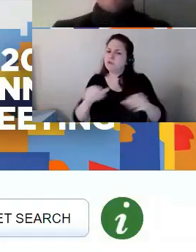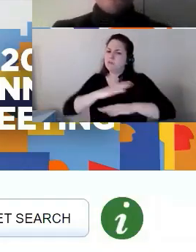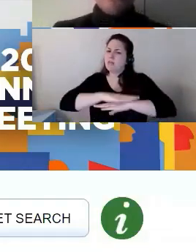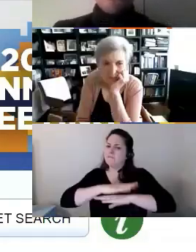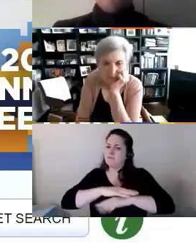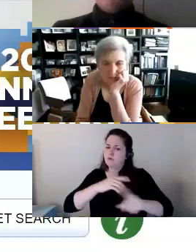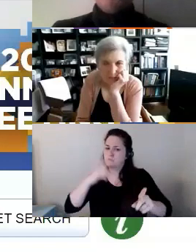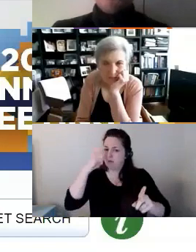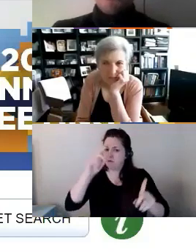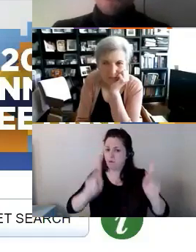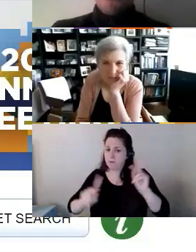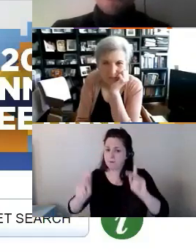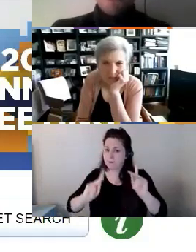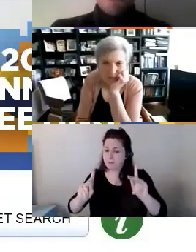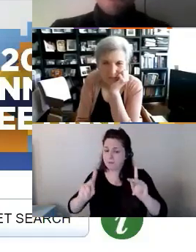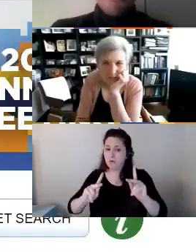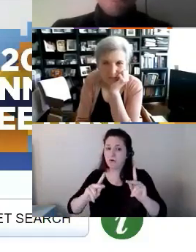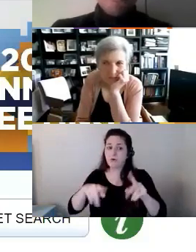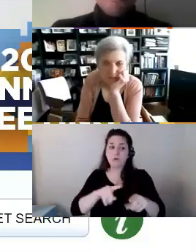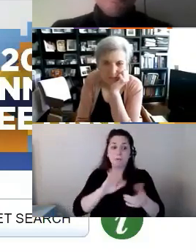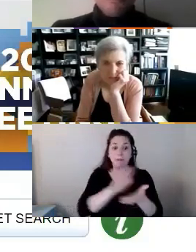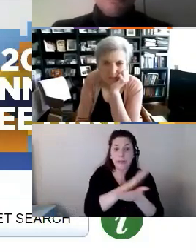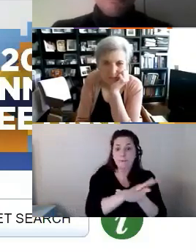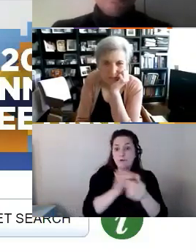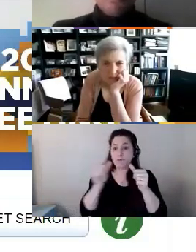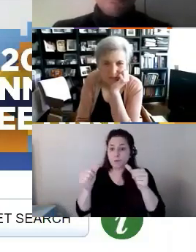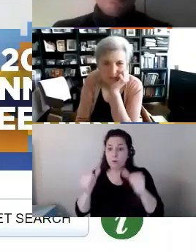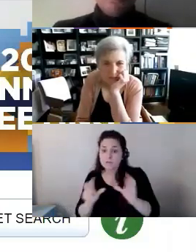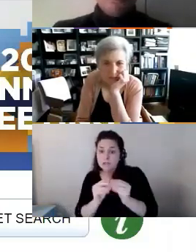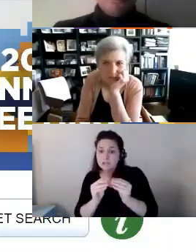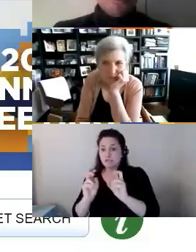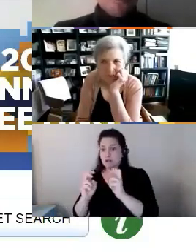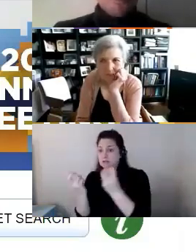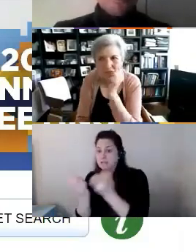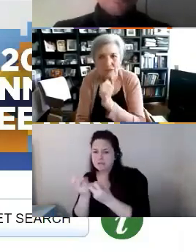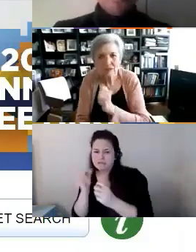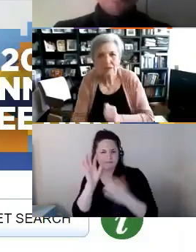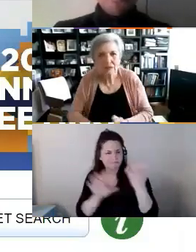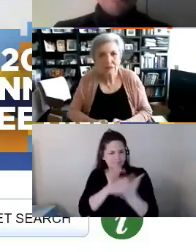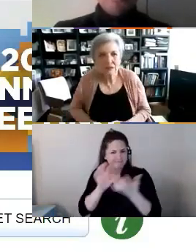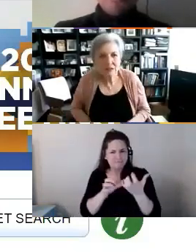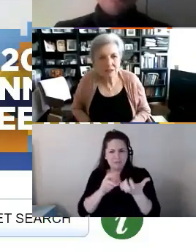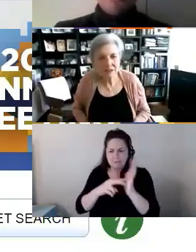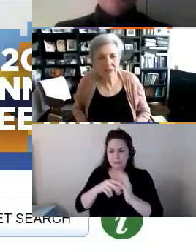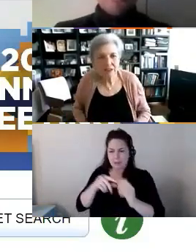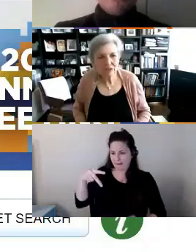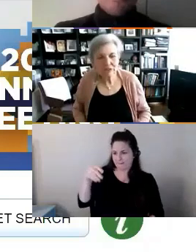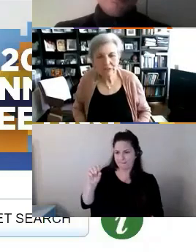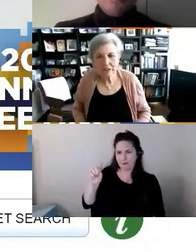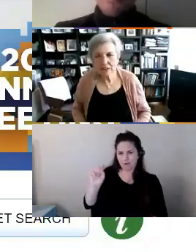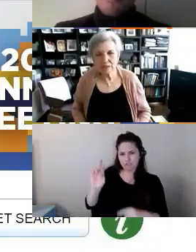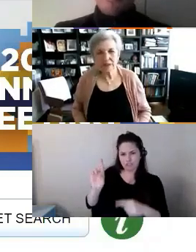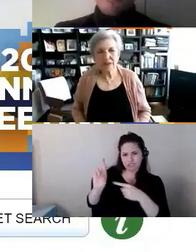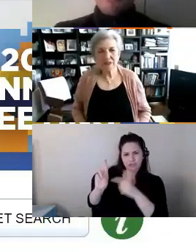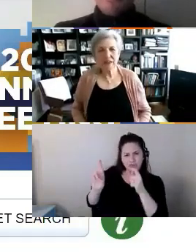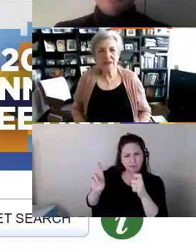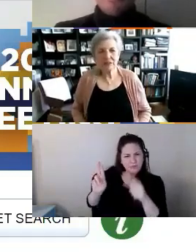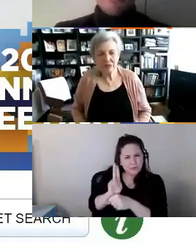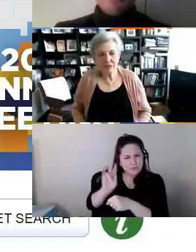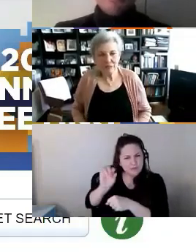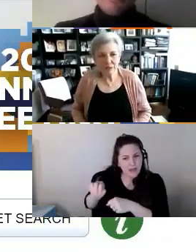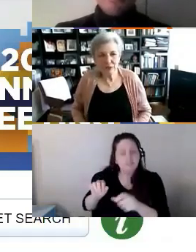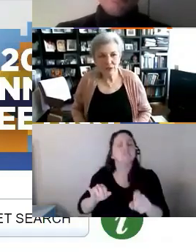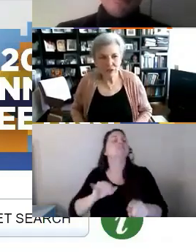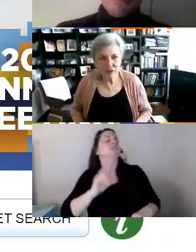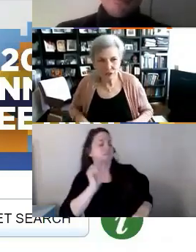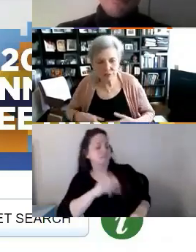is it for people in paper sessions, poster sessions, roundtables? There's a bit of confusion by the word poster that people are. Yes, yeah, let me clarify